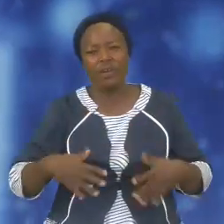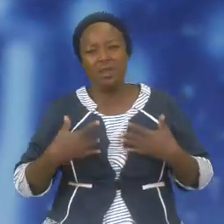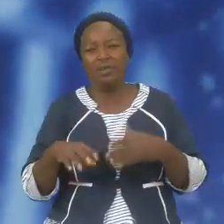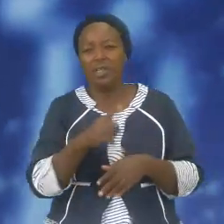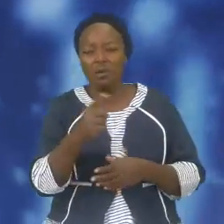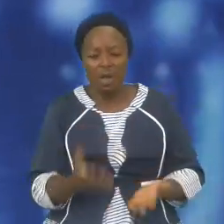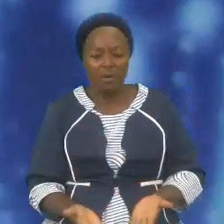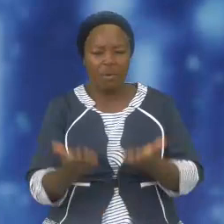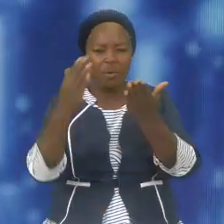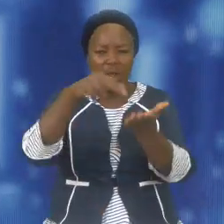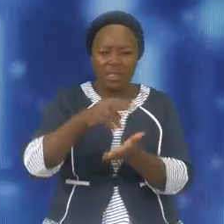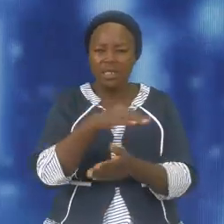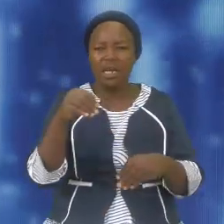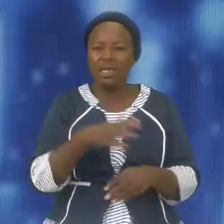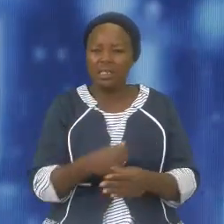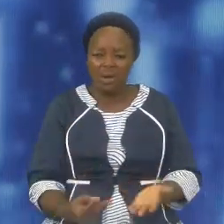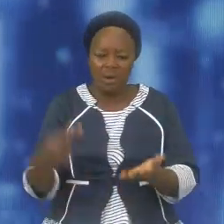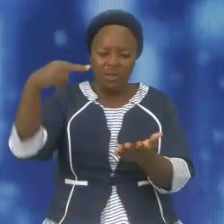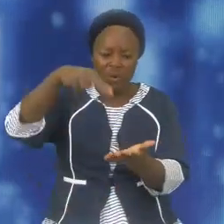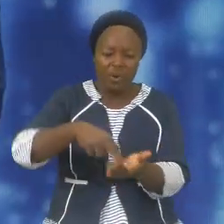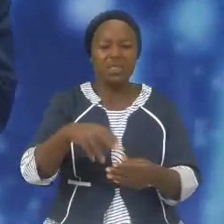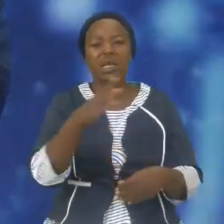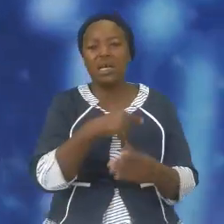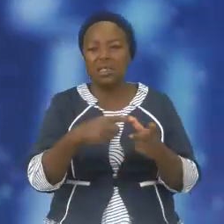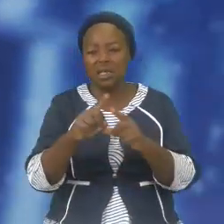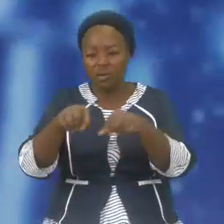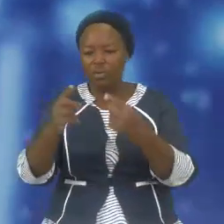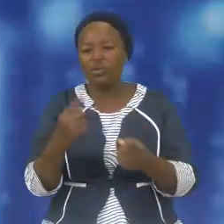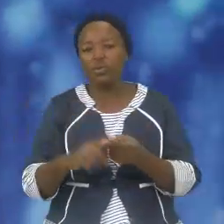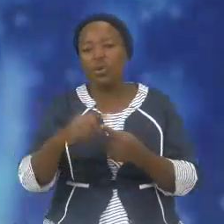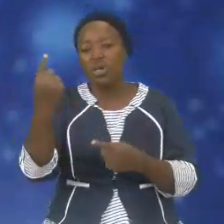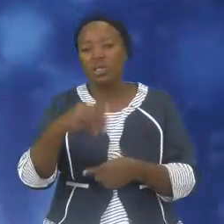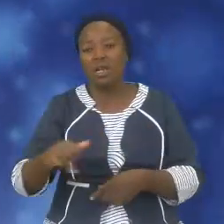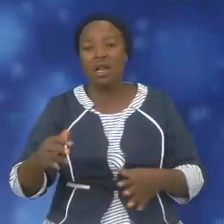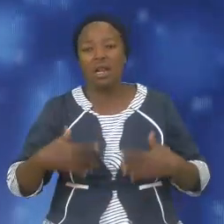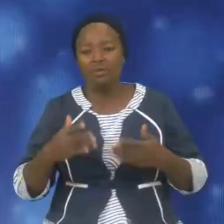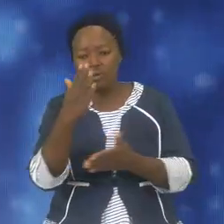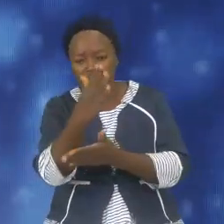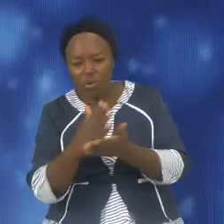arise, they'll awake, they resurrect, and they go to eternal life, some to